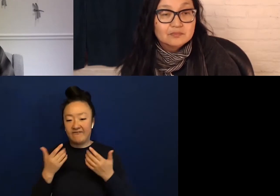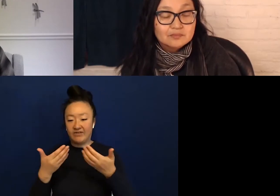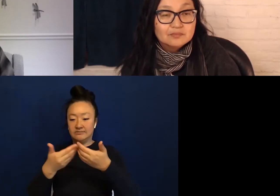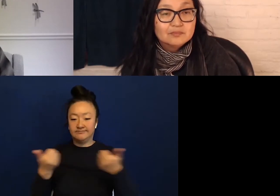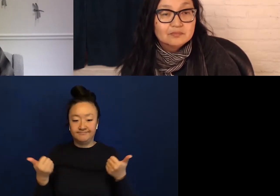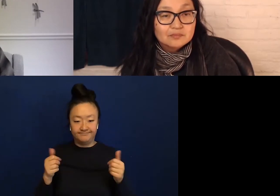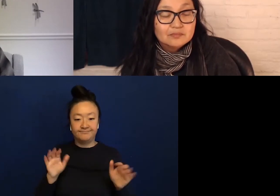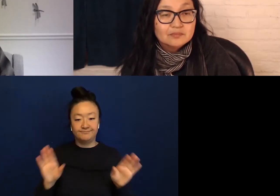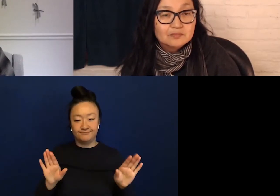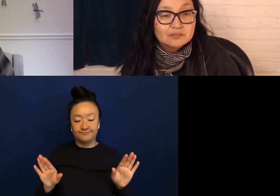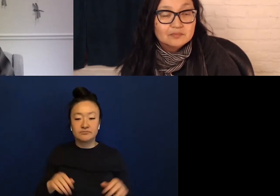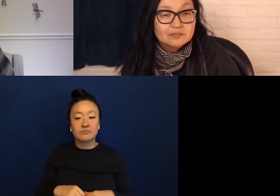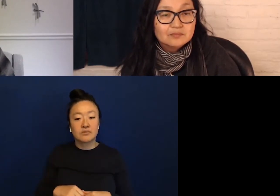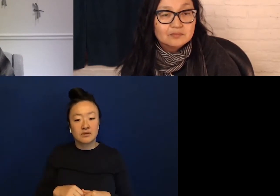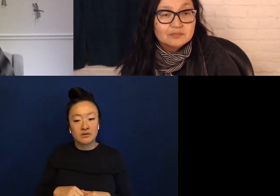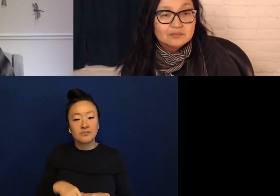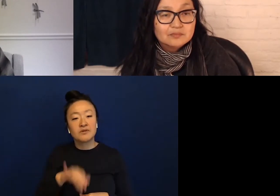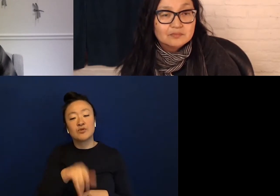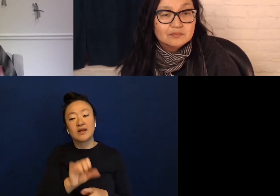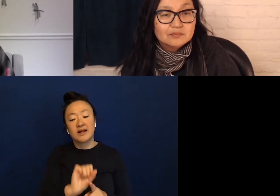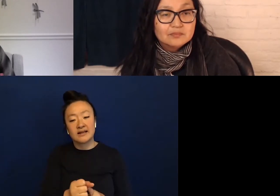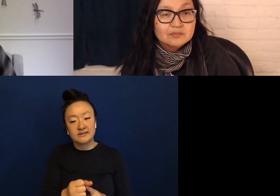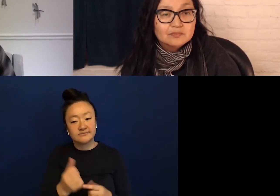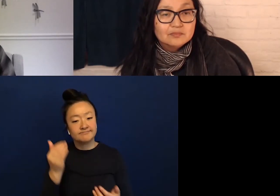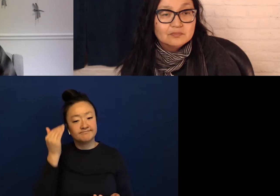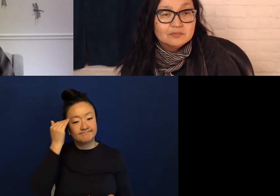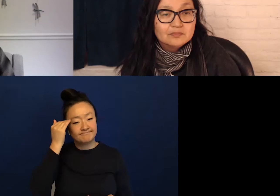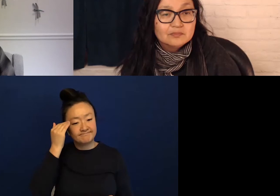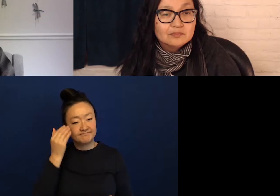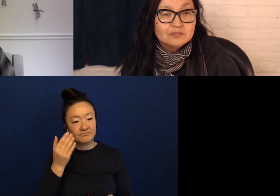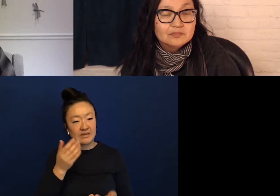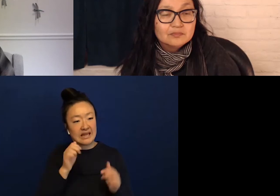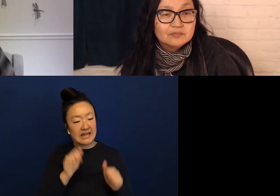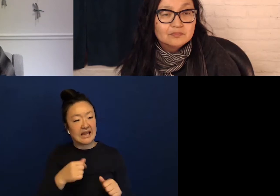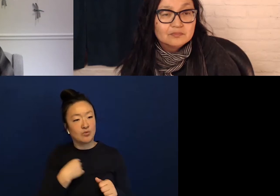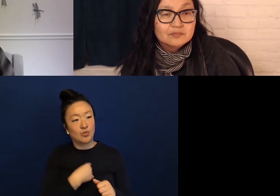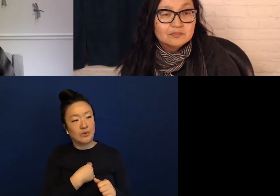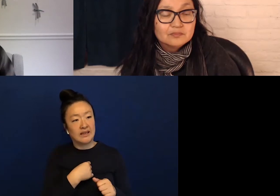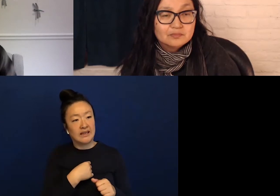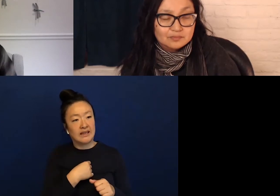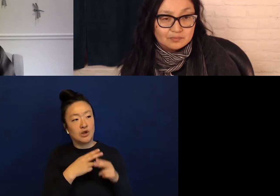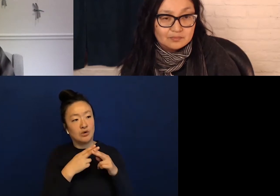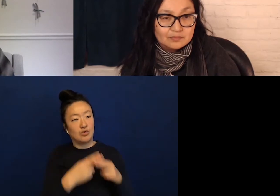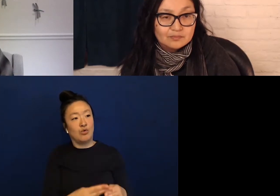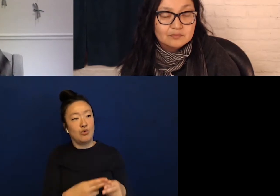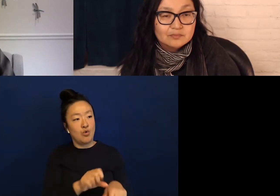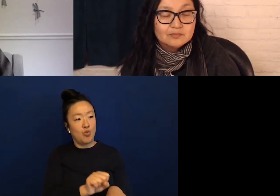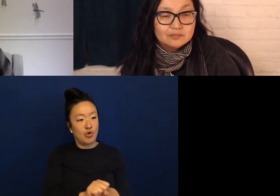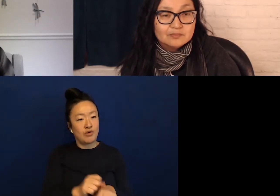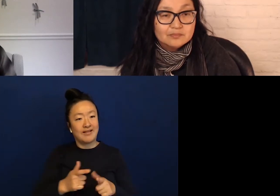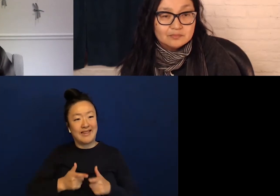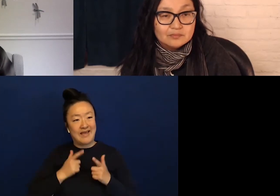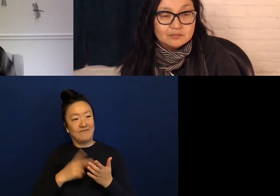sense, I mean, but in that case, um, you can we really, I mean, can we call work and life a project?